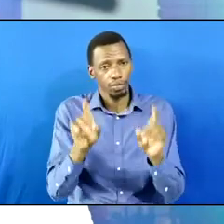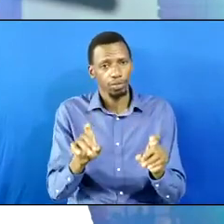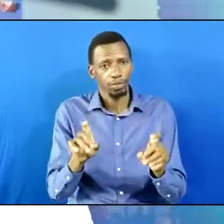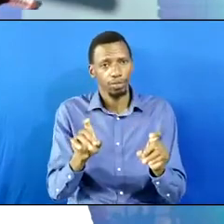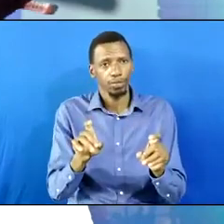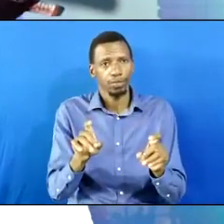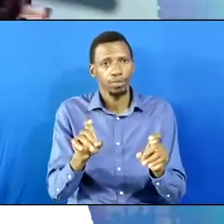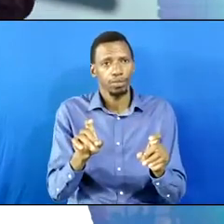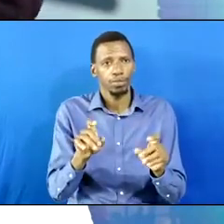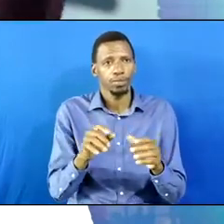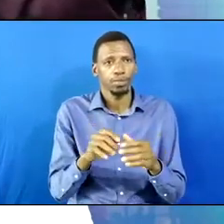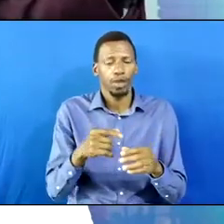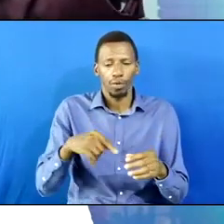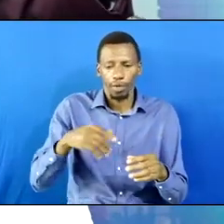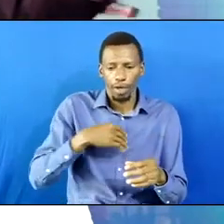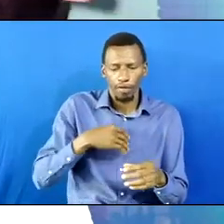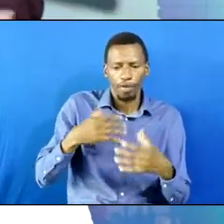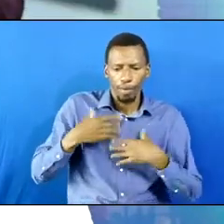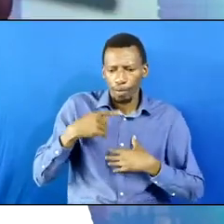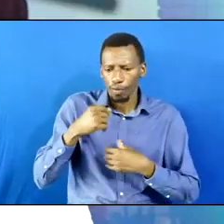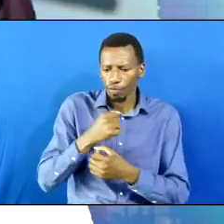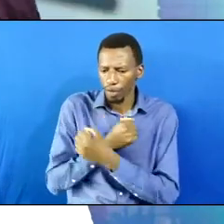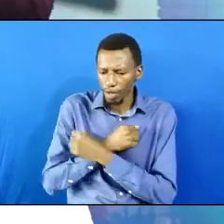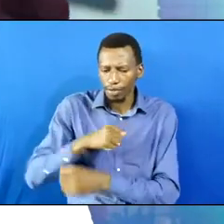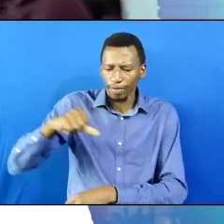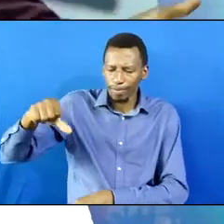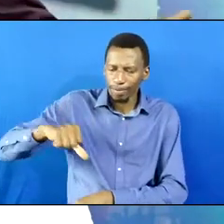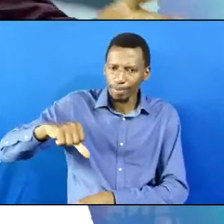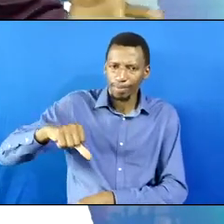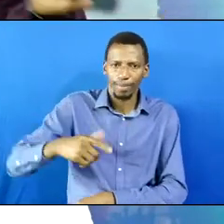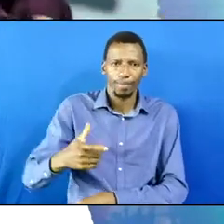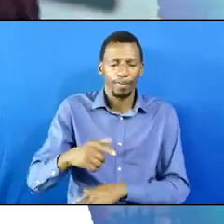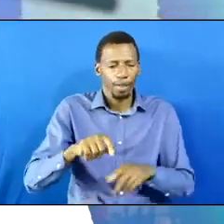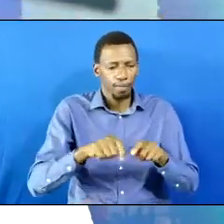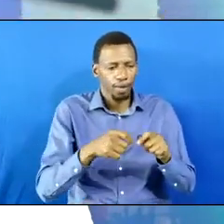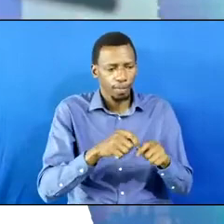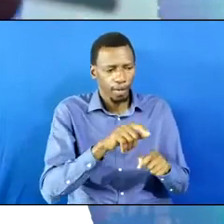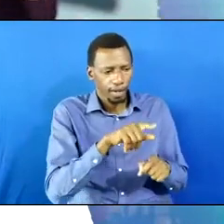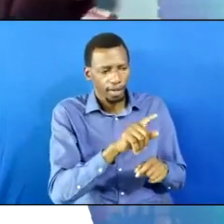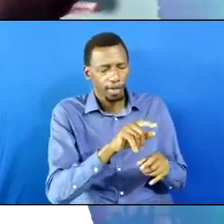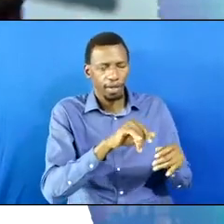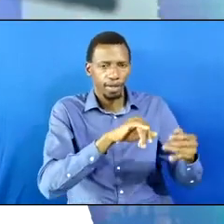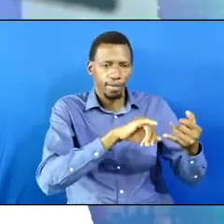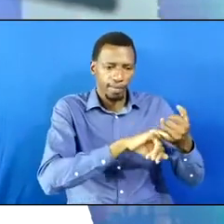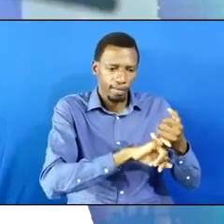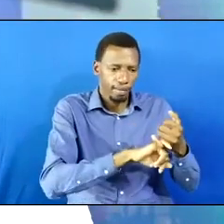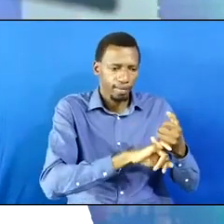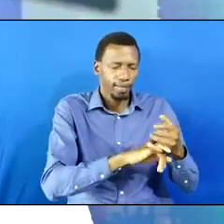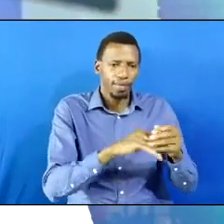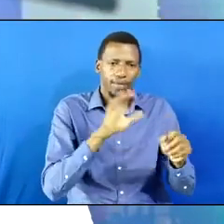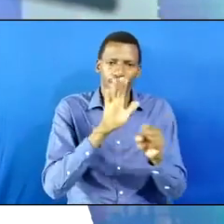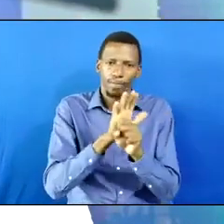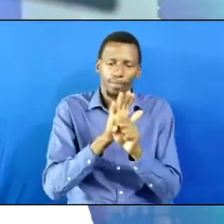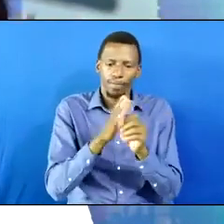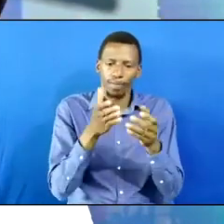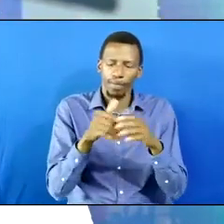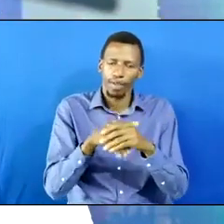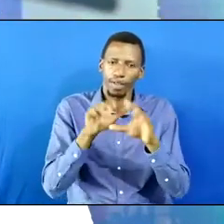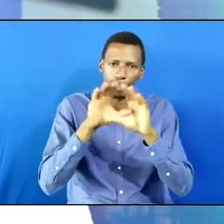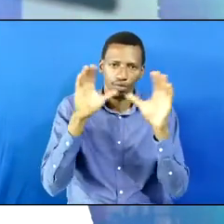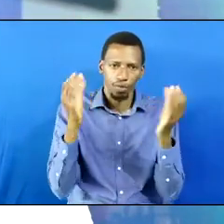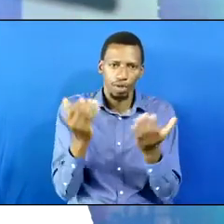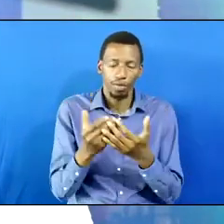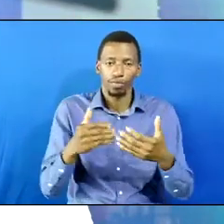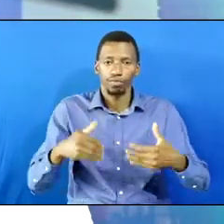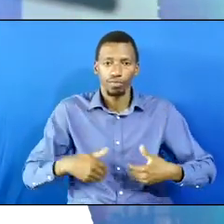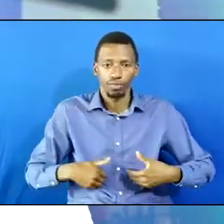the adulterous and adultery, the marital unfaithfulness is so rampant in the world, the young